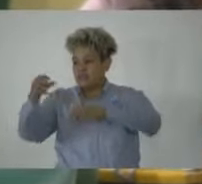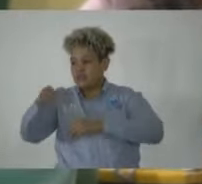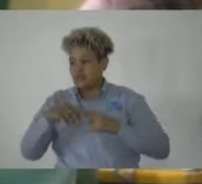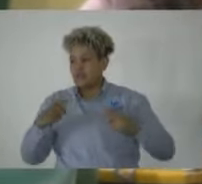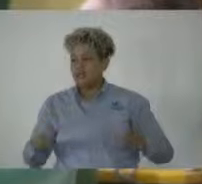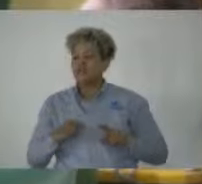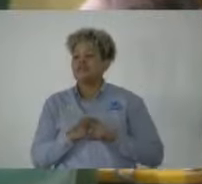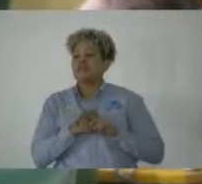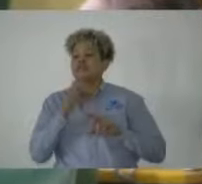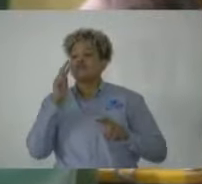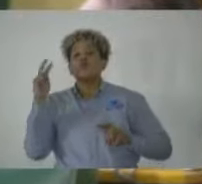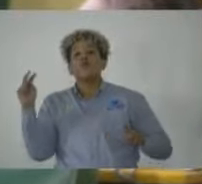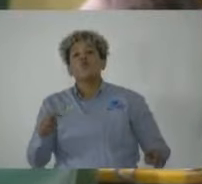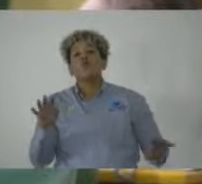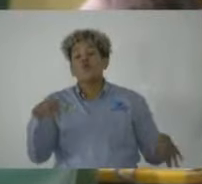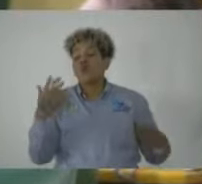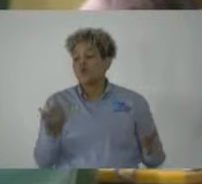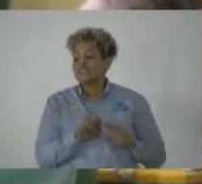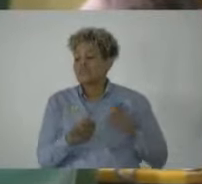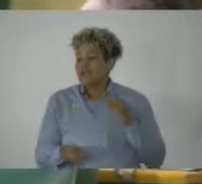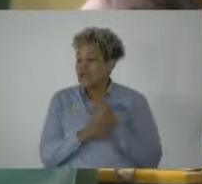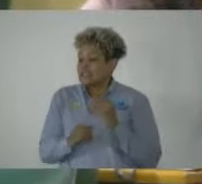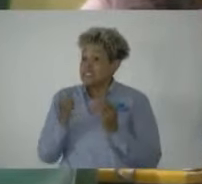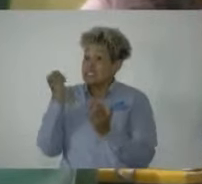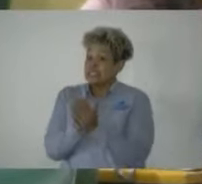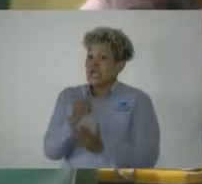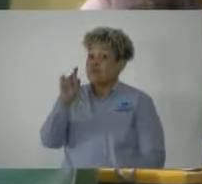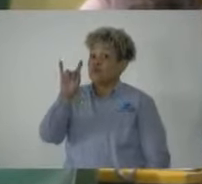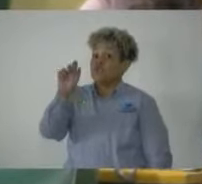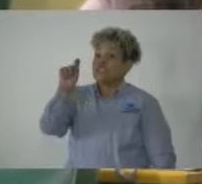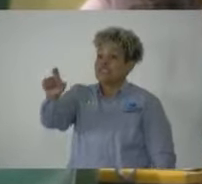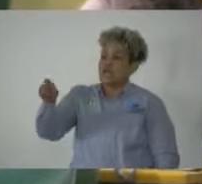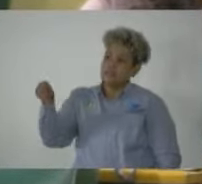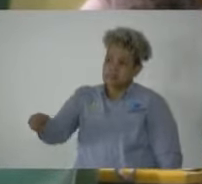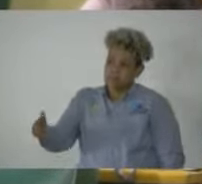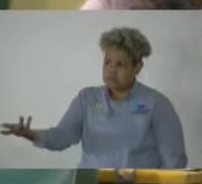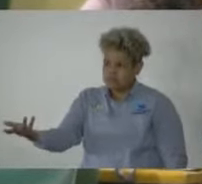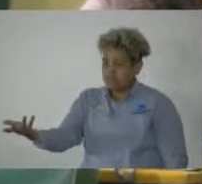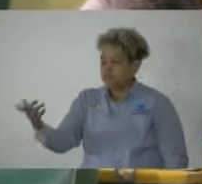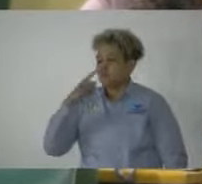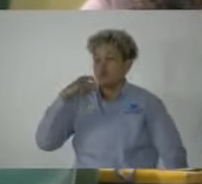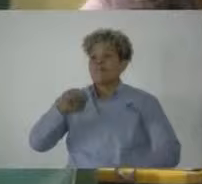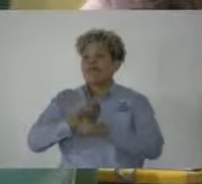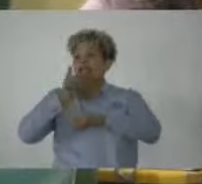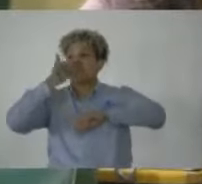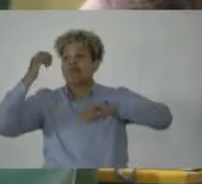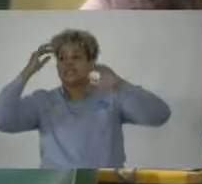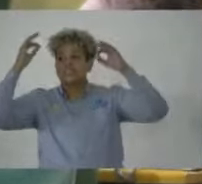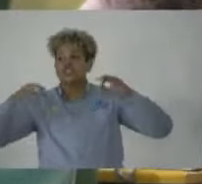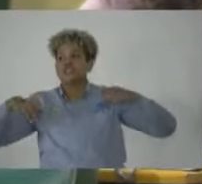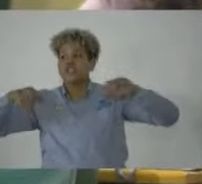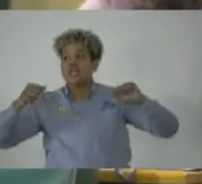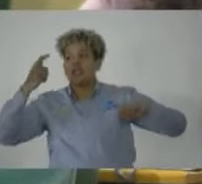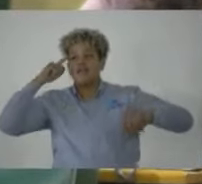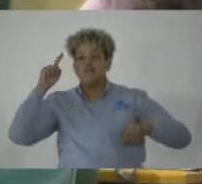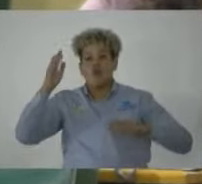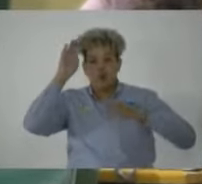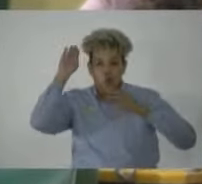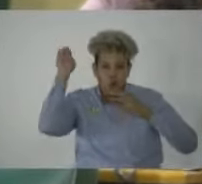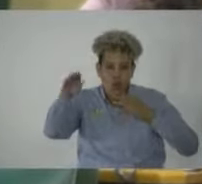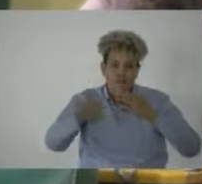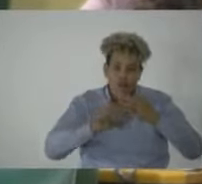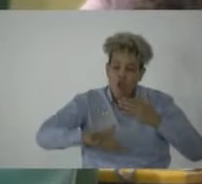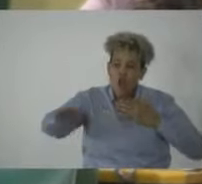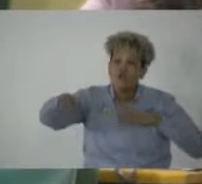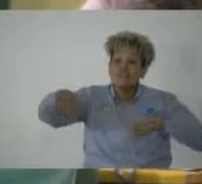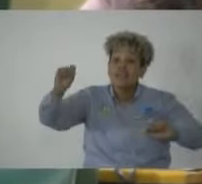to look at the additional stamp duty regime, Madam Speaker, to make the best decisions going forward,